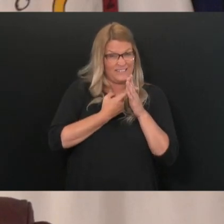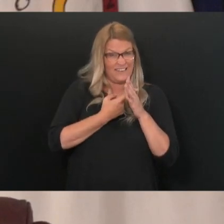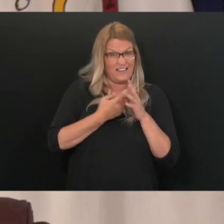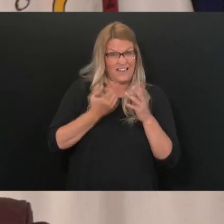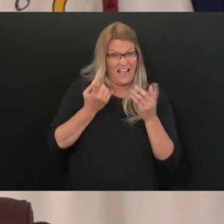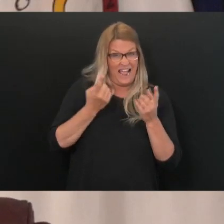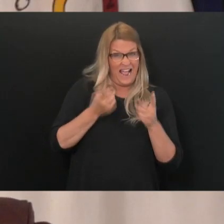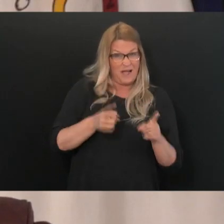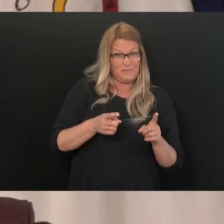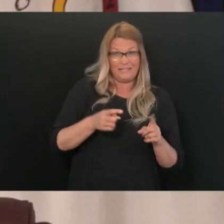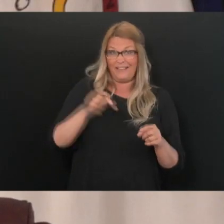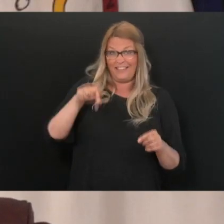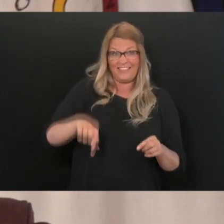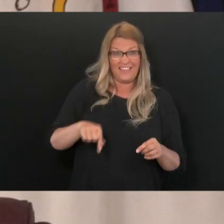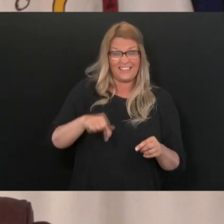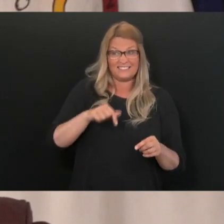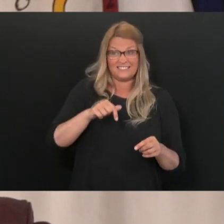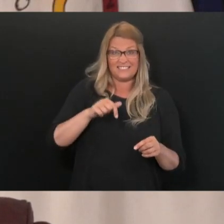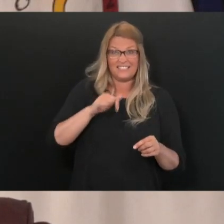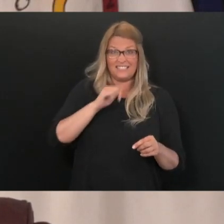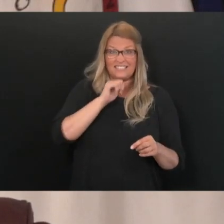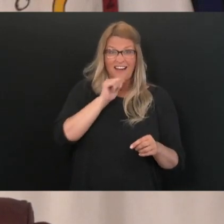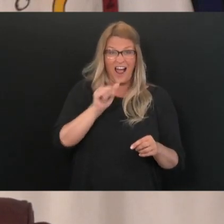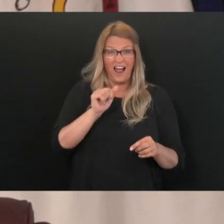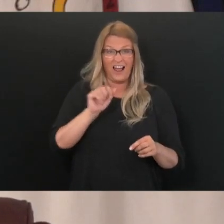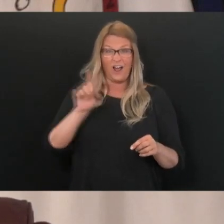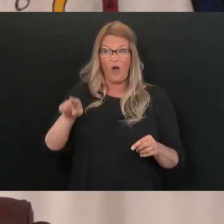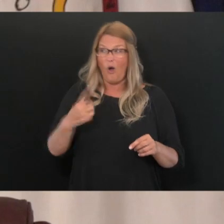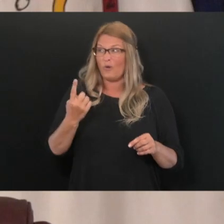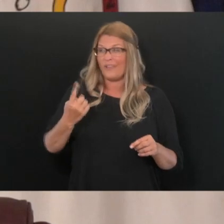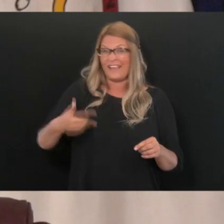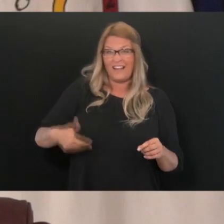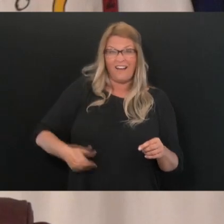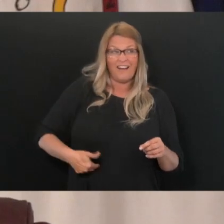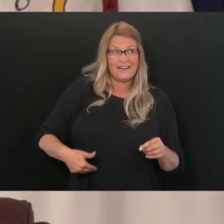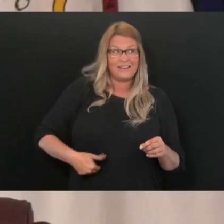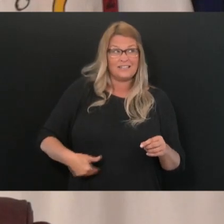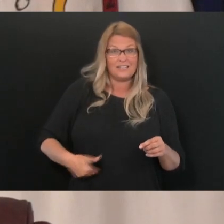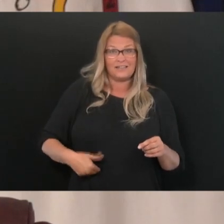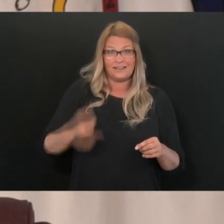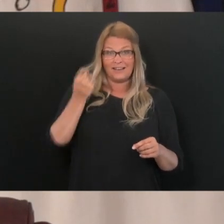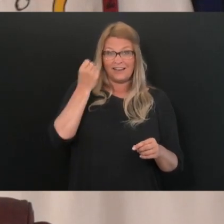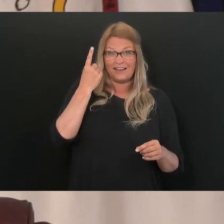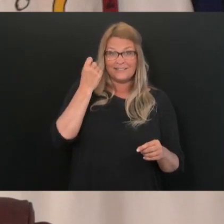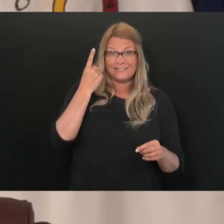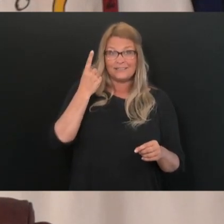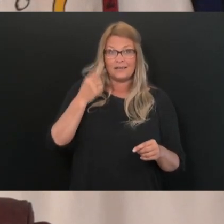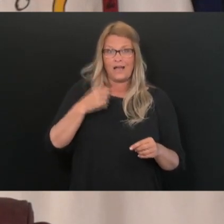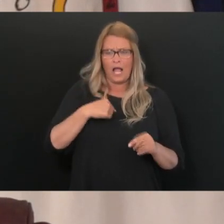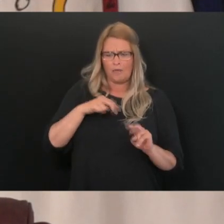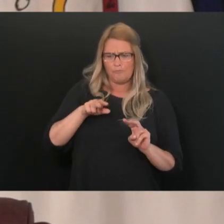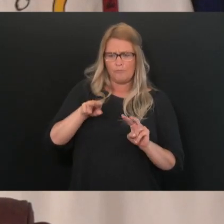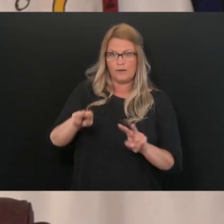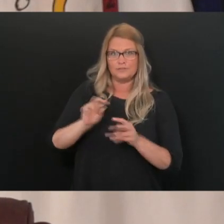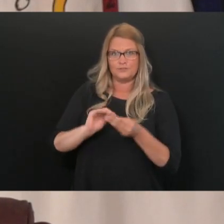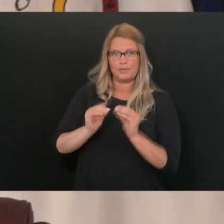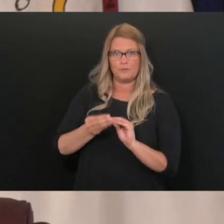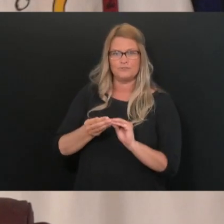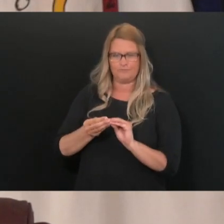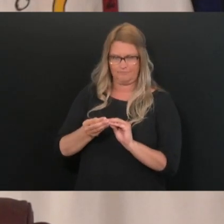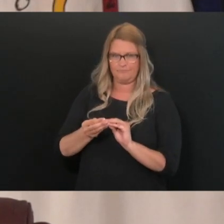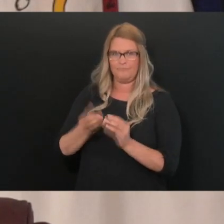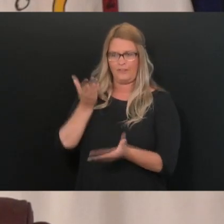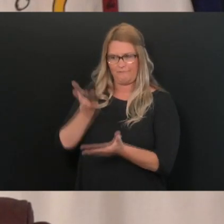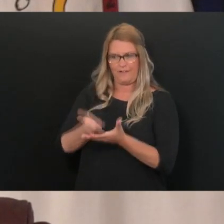see, this is not just a hunch or a gut feeling. We're watching the numbers. You